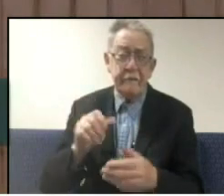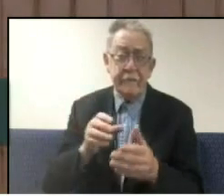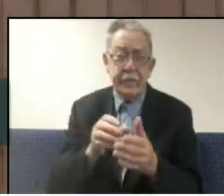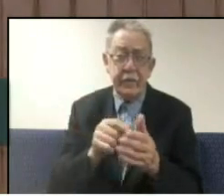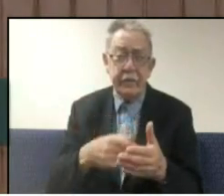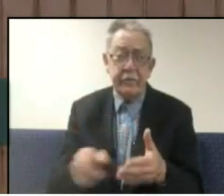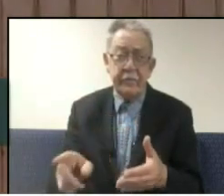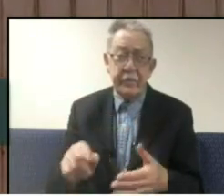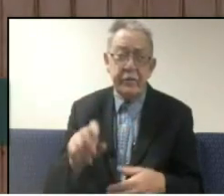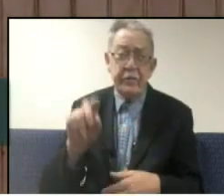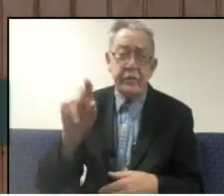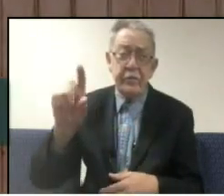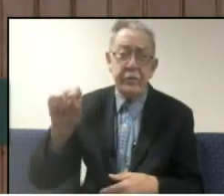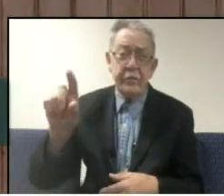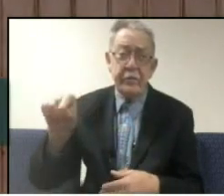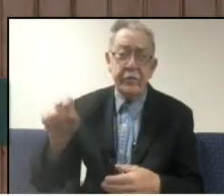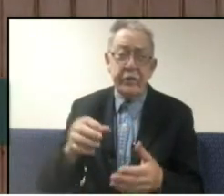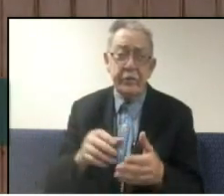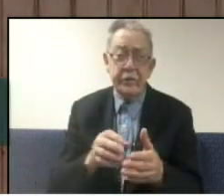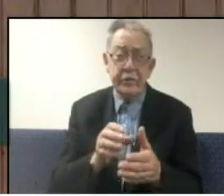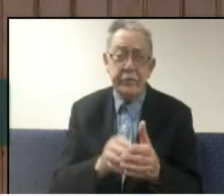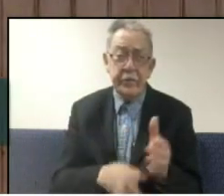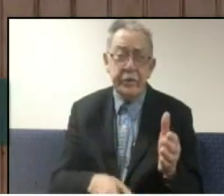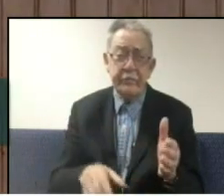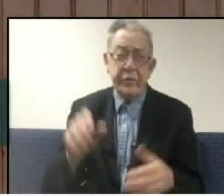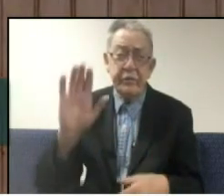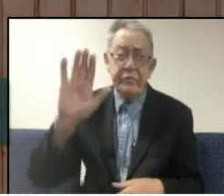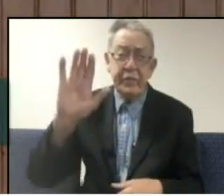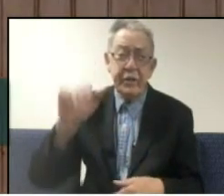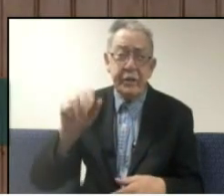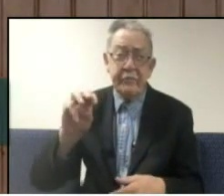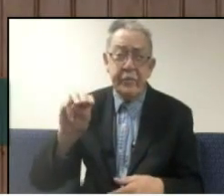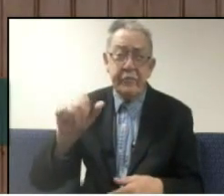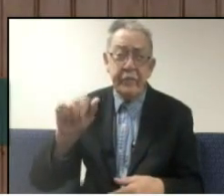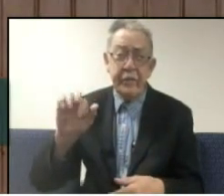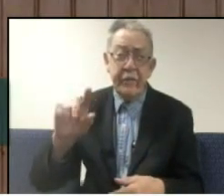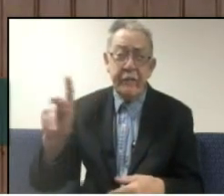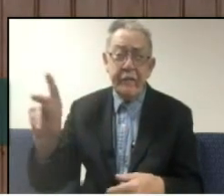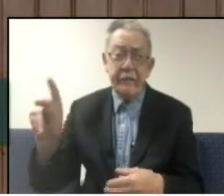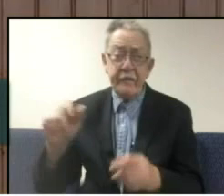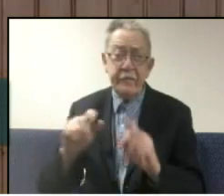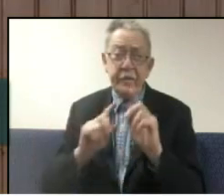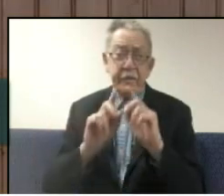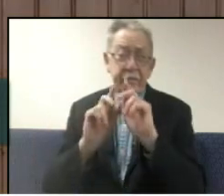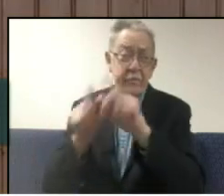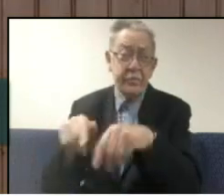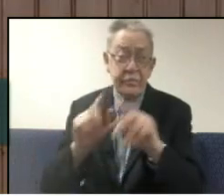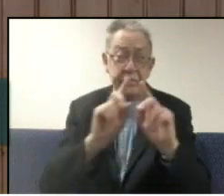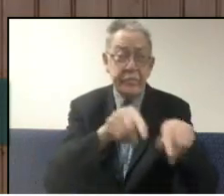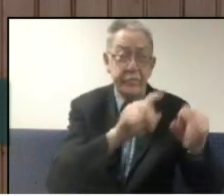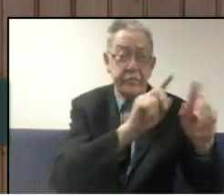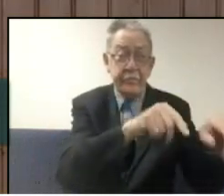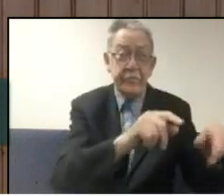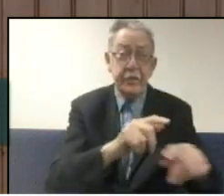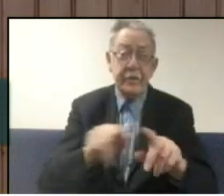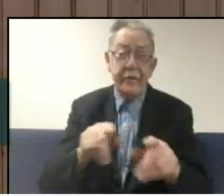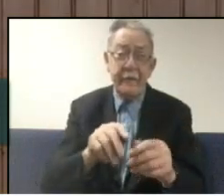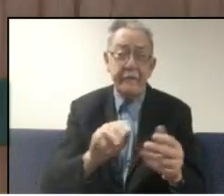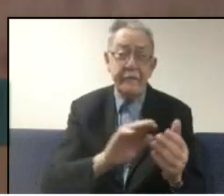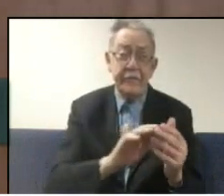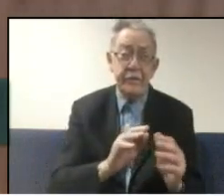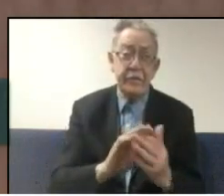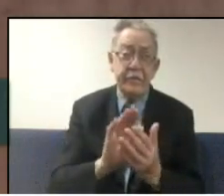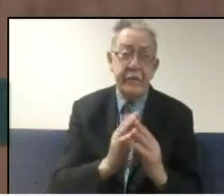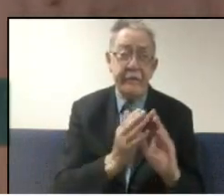he went away and he began to proclaim in the 10 cities in the Decapolis, that region, the eastern